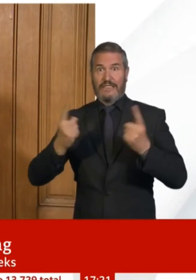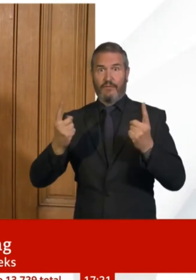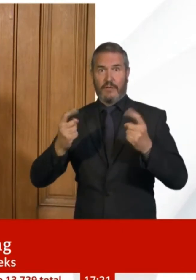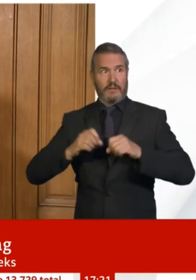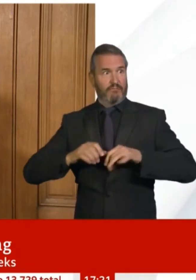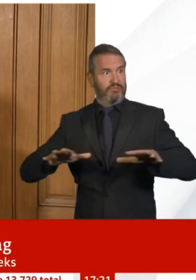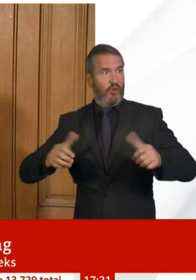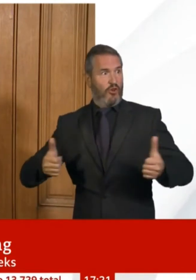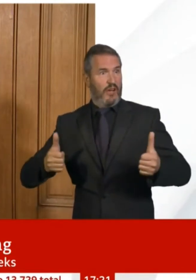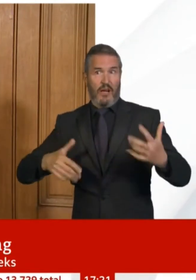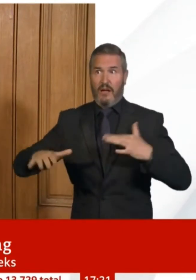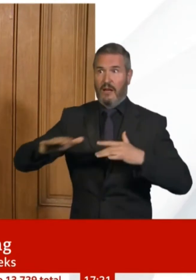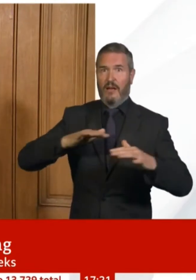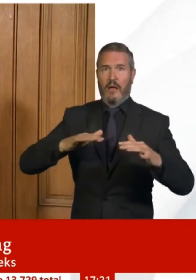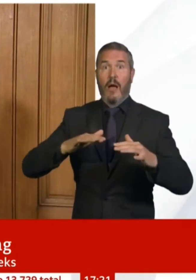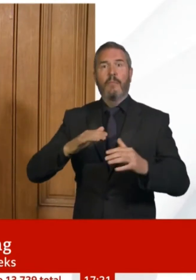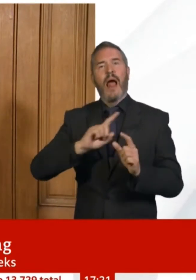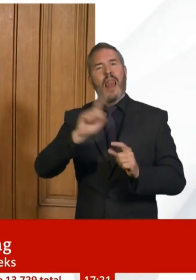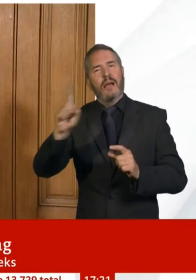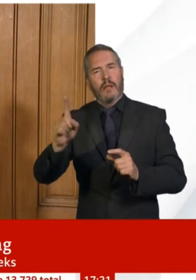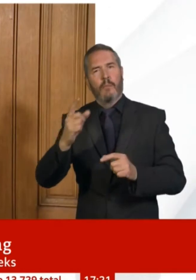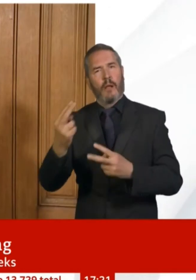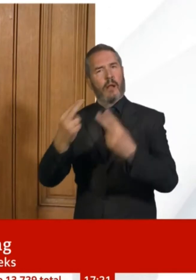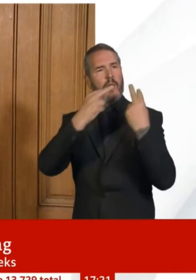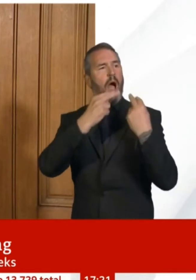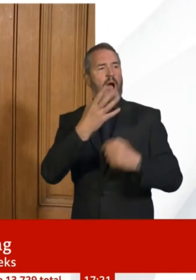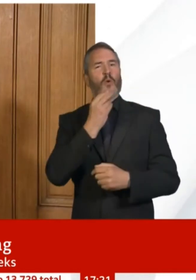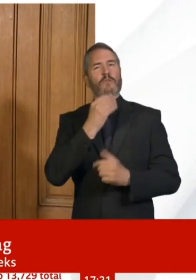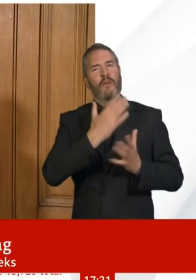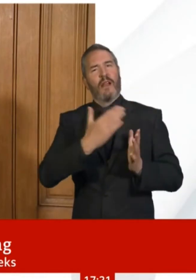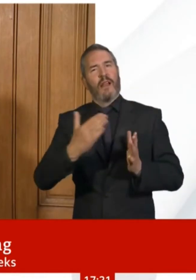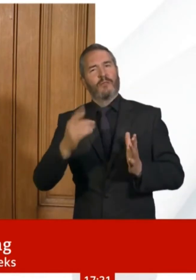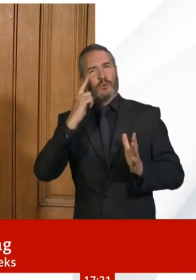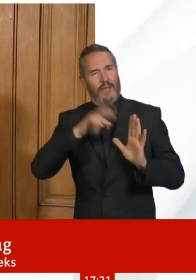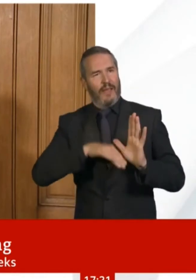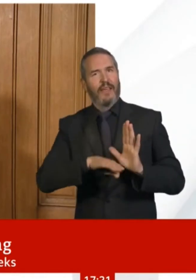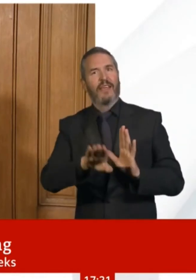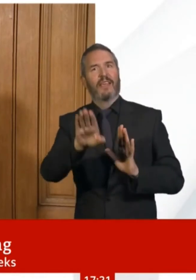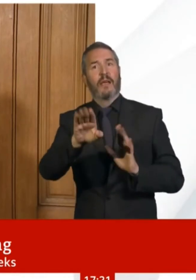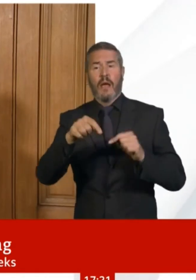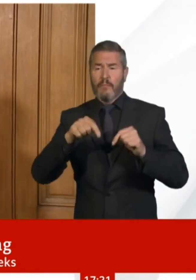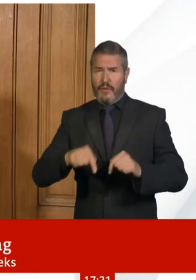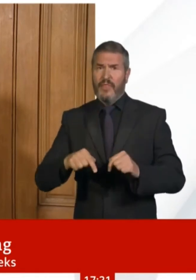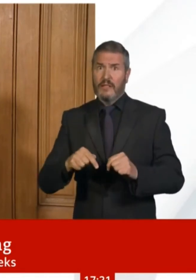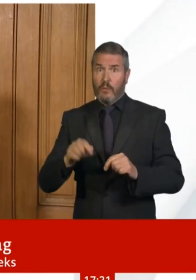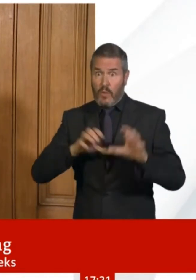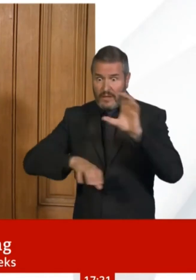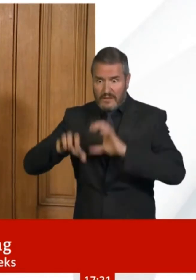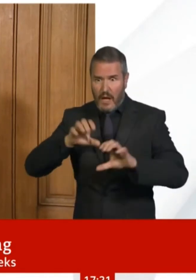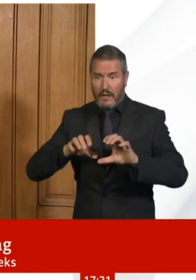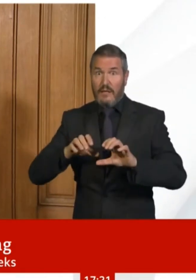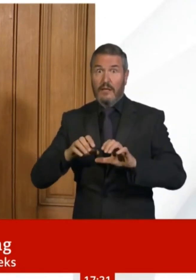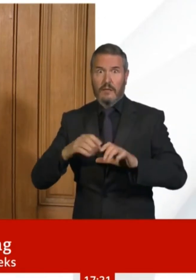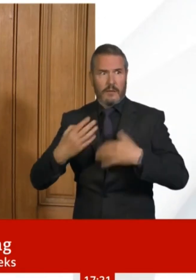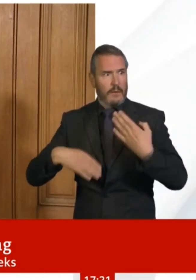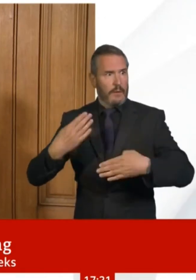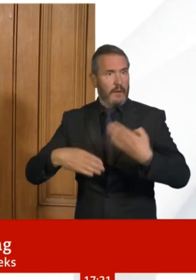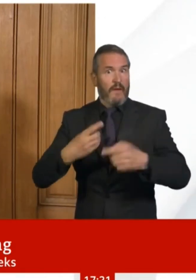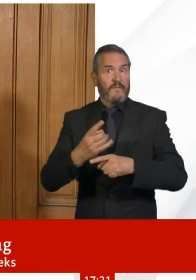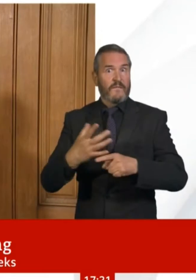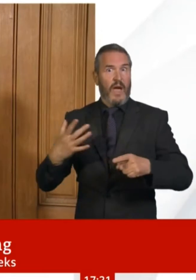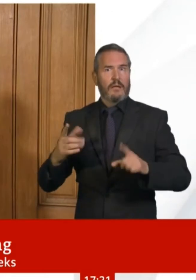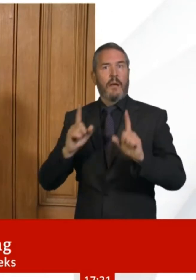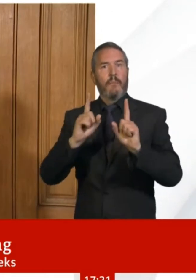become more useful over time. But we're moving very fast in this area scientifically, but we are definitely not